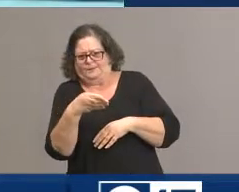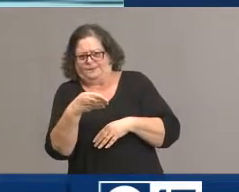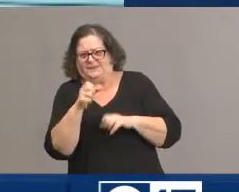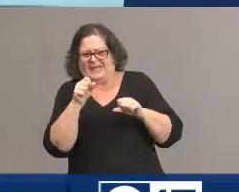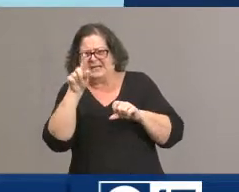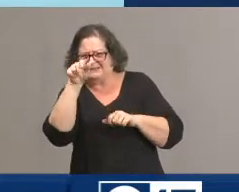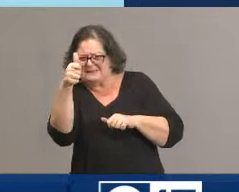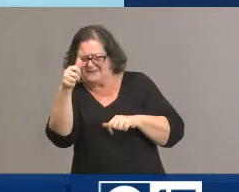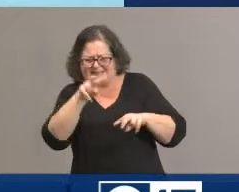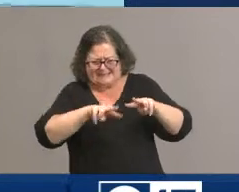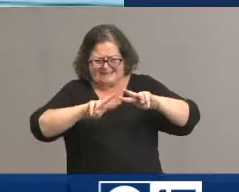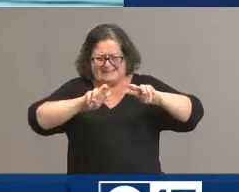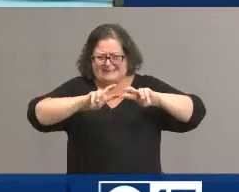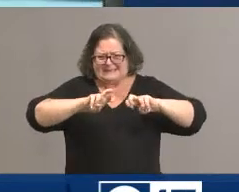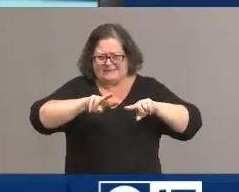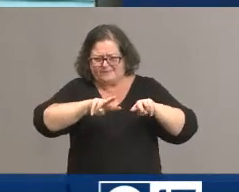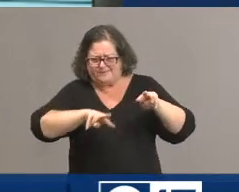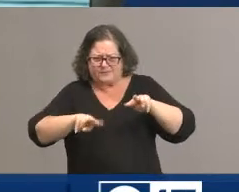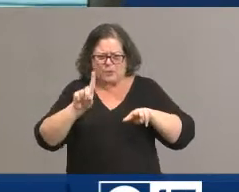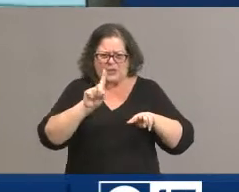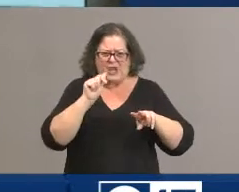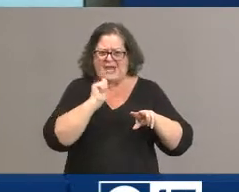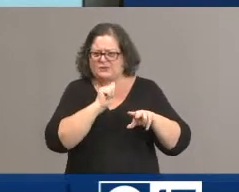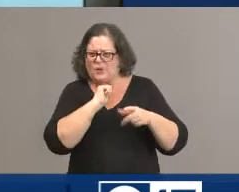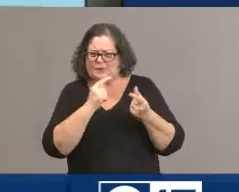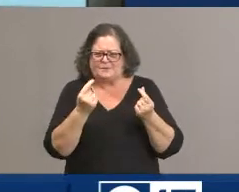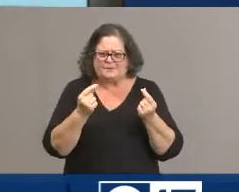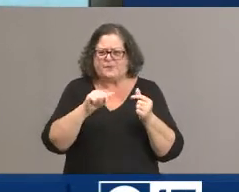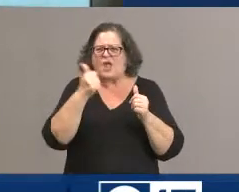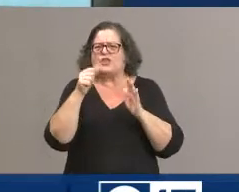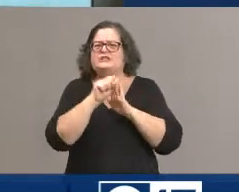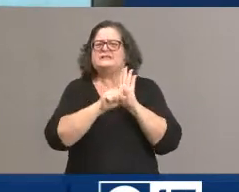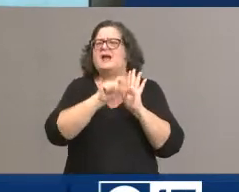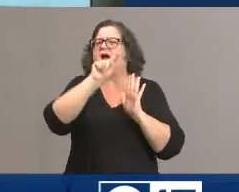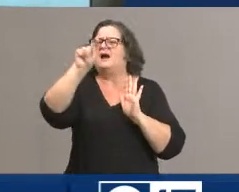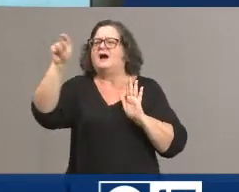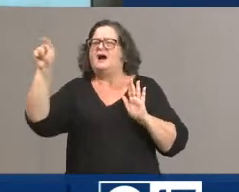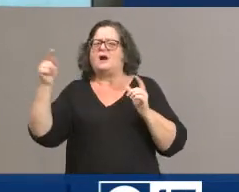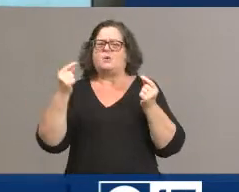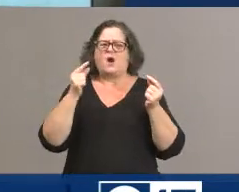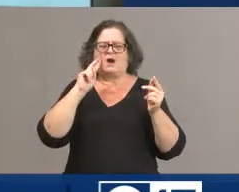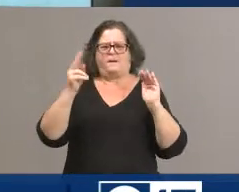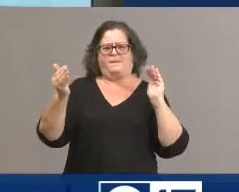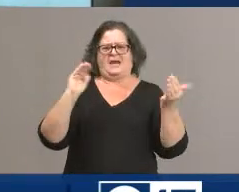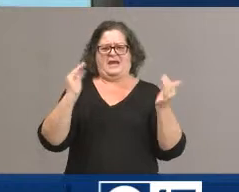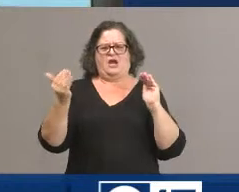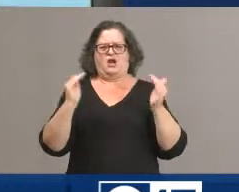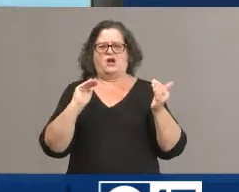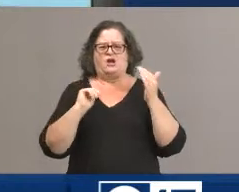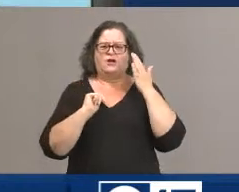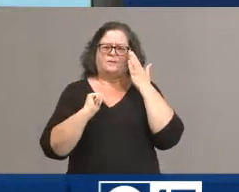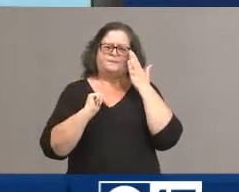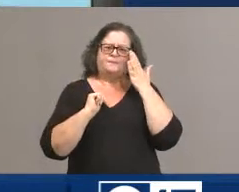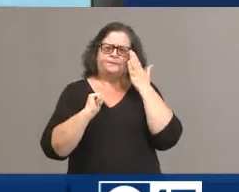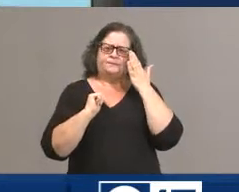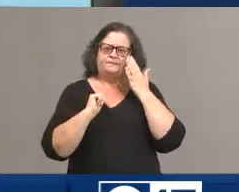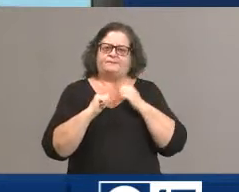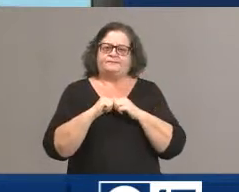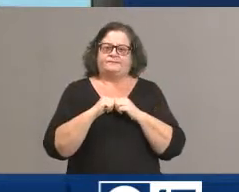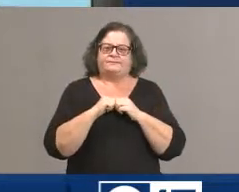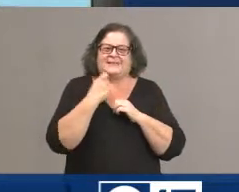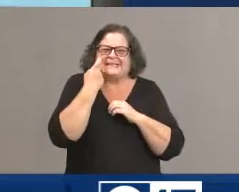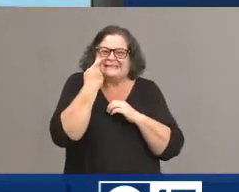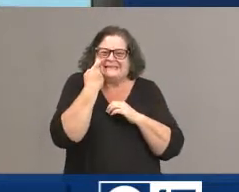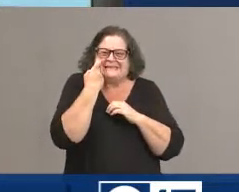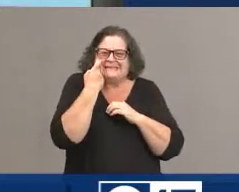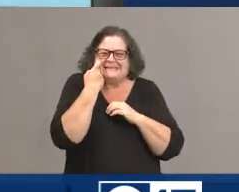where every other state in the nation is, and you can see that it wasn't that long ago we were beneath 1. Okay,